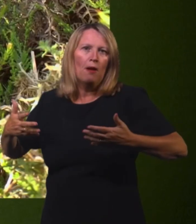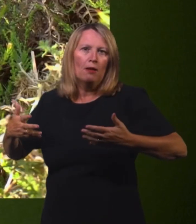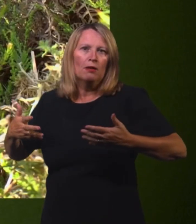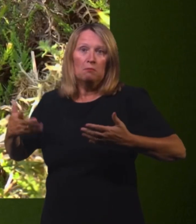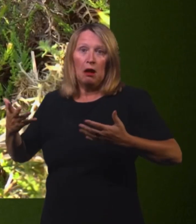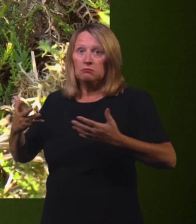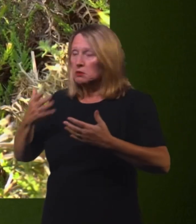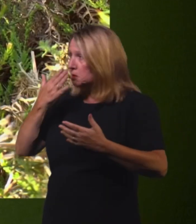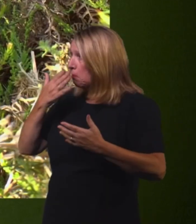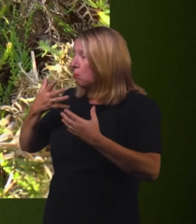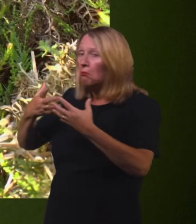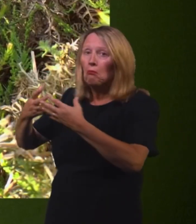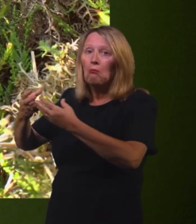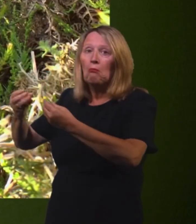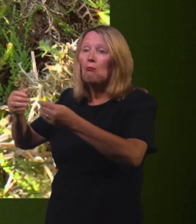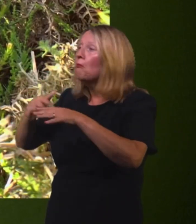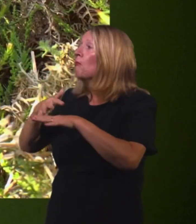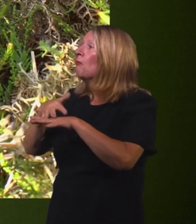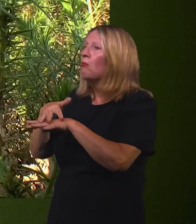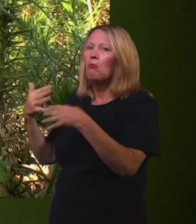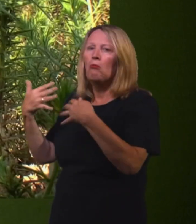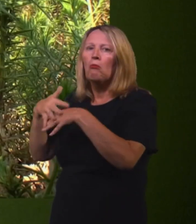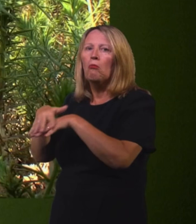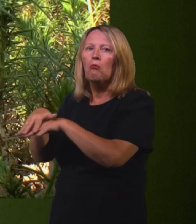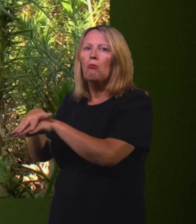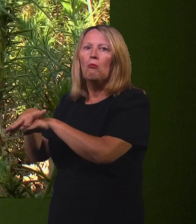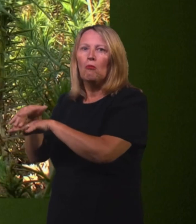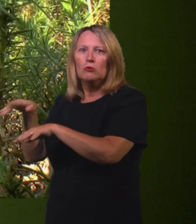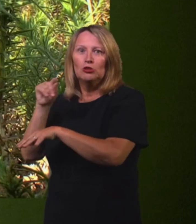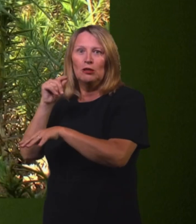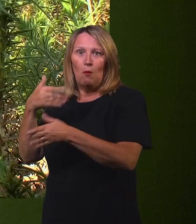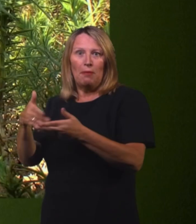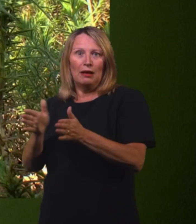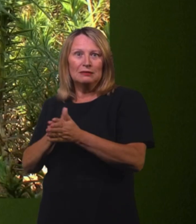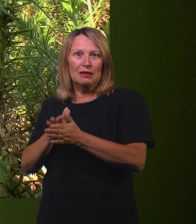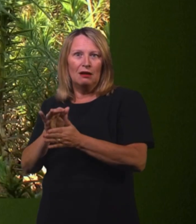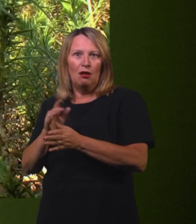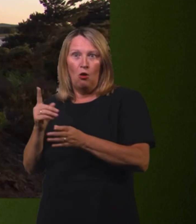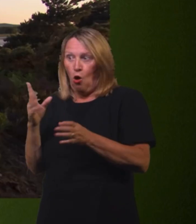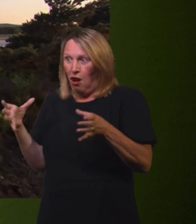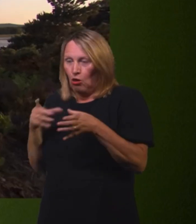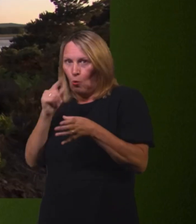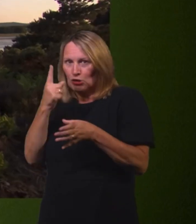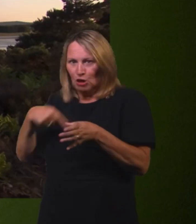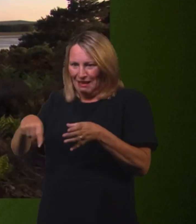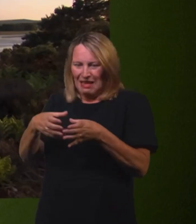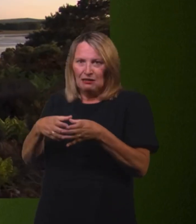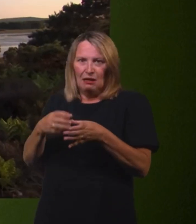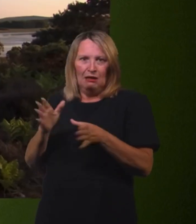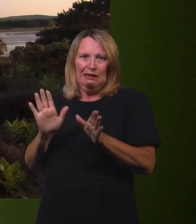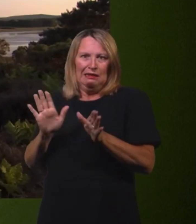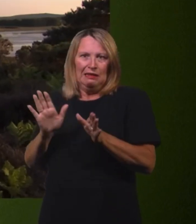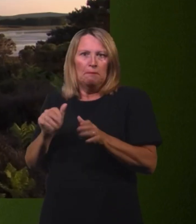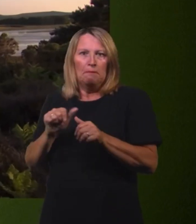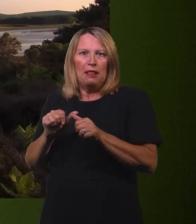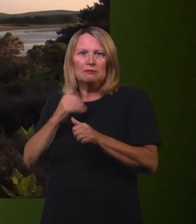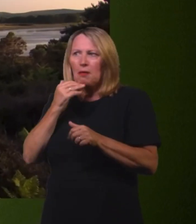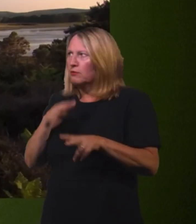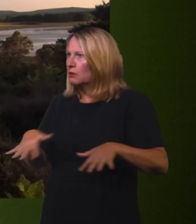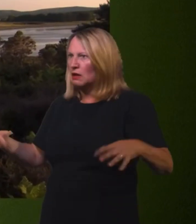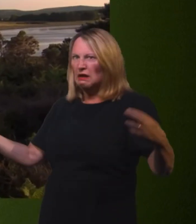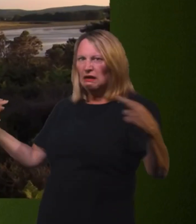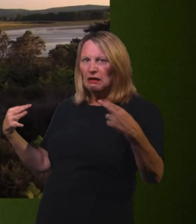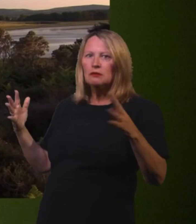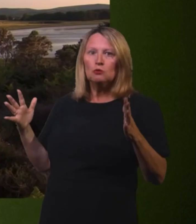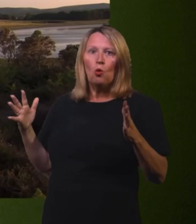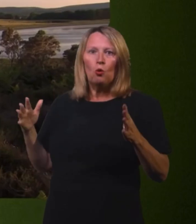foliage. Having all of your chicks in one basket is not a good idea when there are plenty of predators about. So spreading them out in that foliage is a good